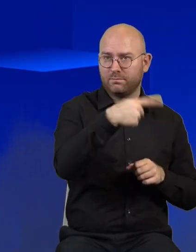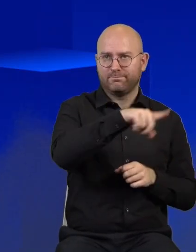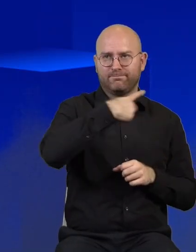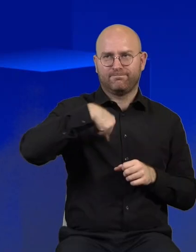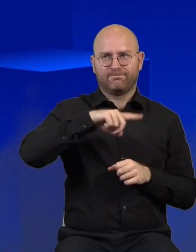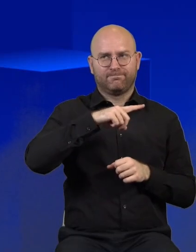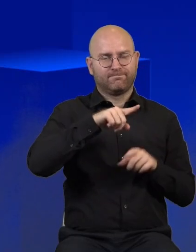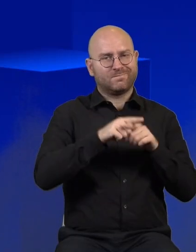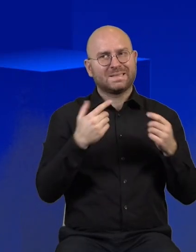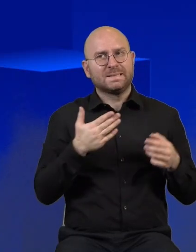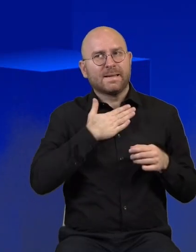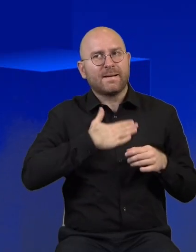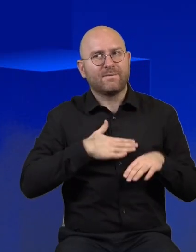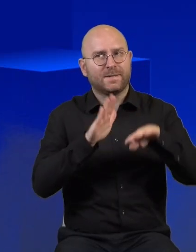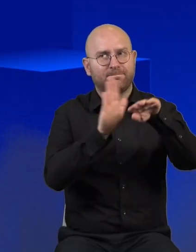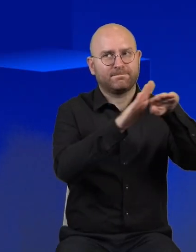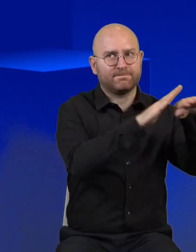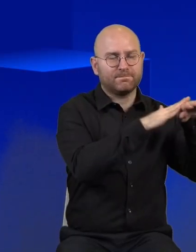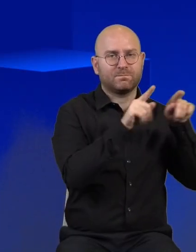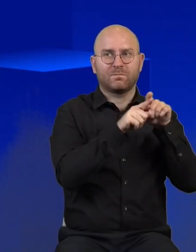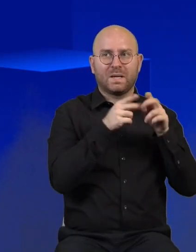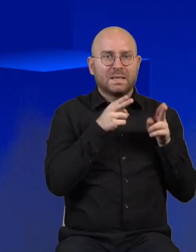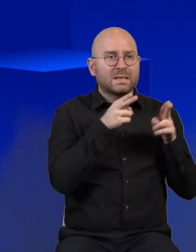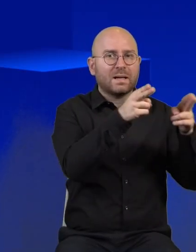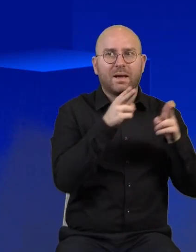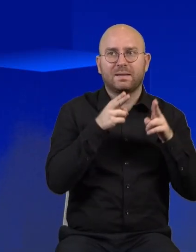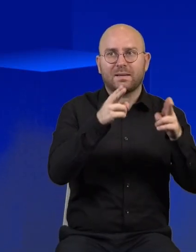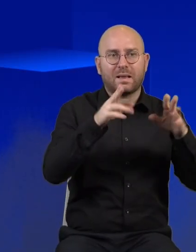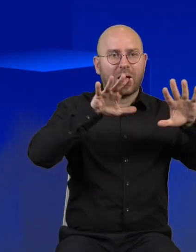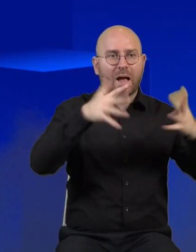are sparser in member states in the east of the EU.